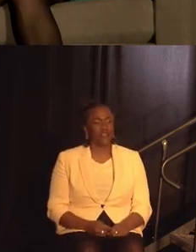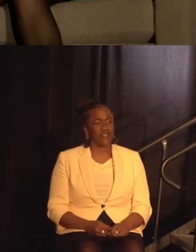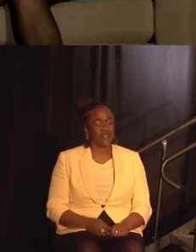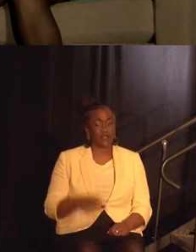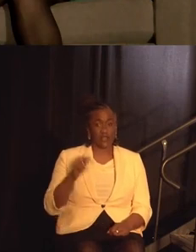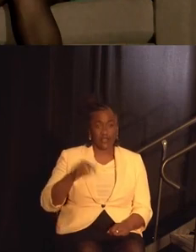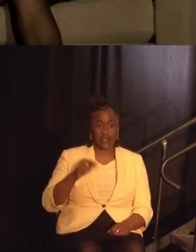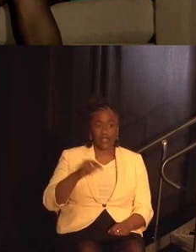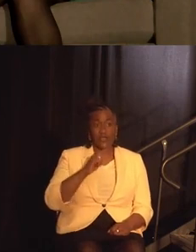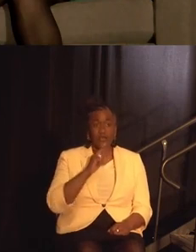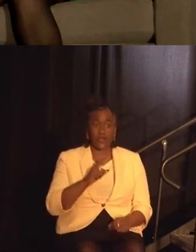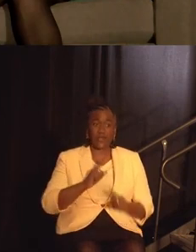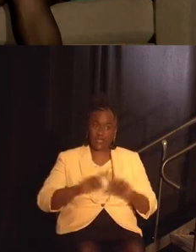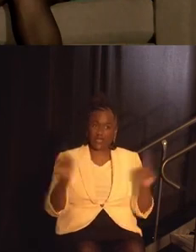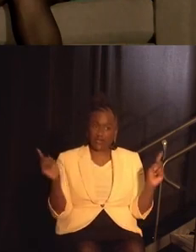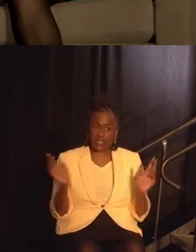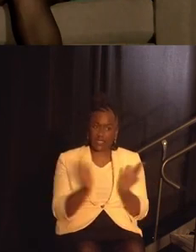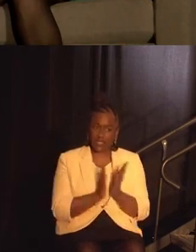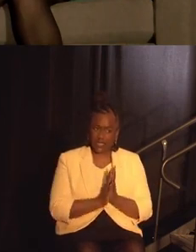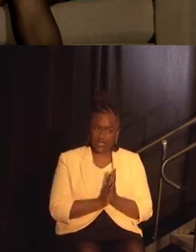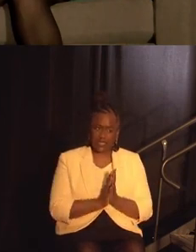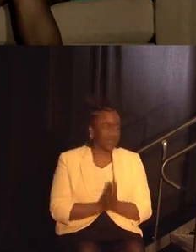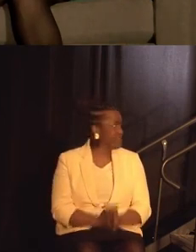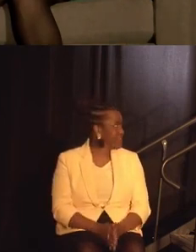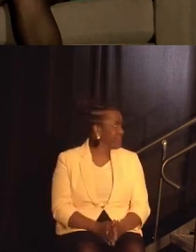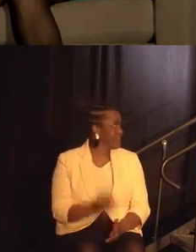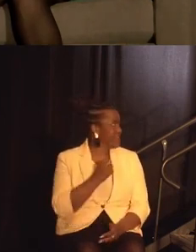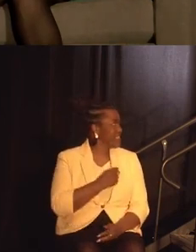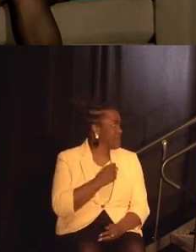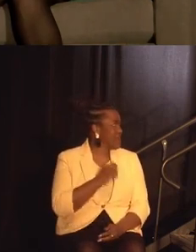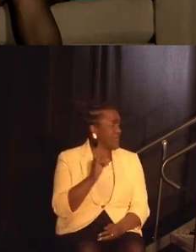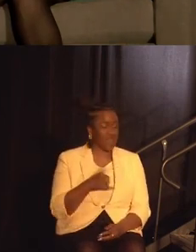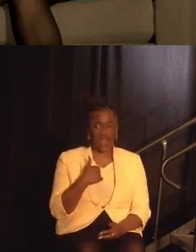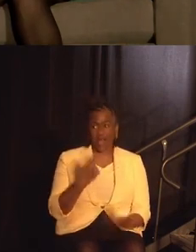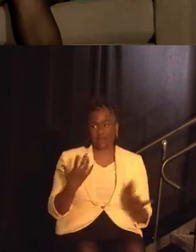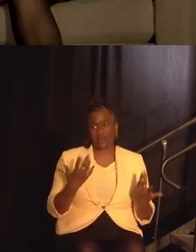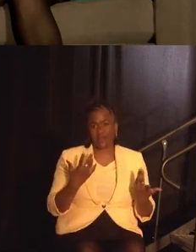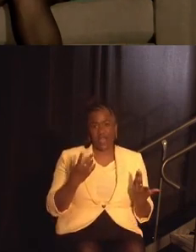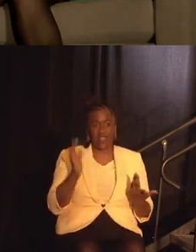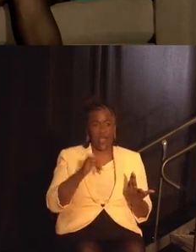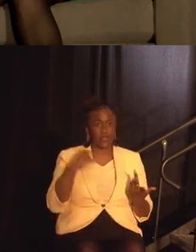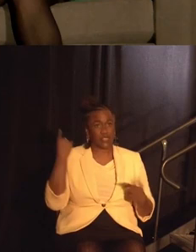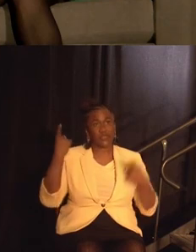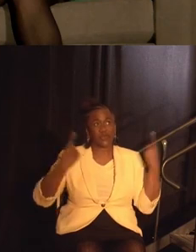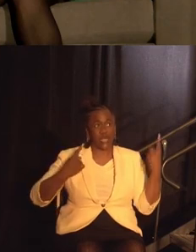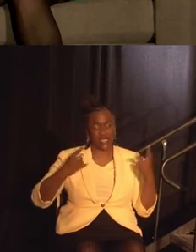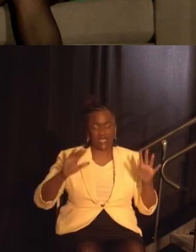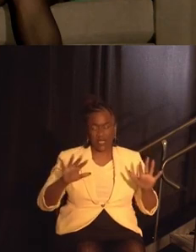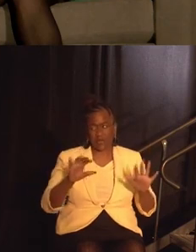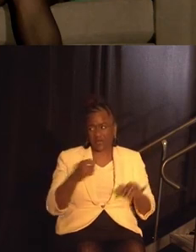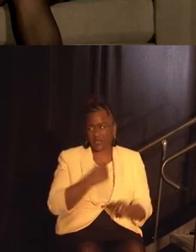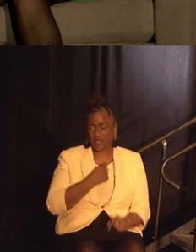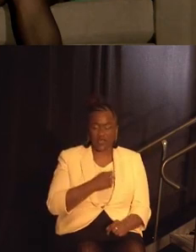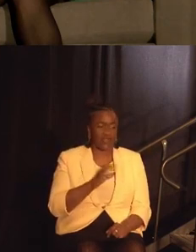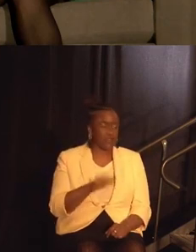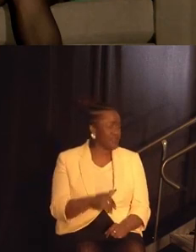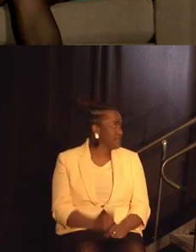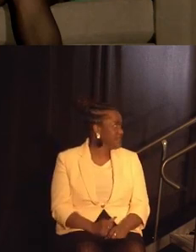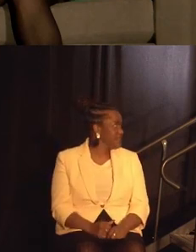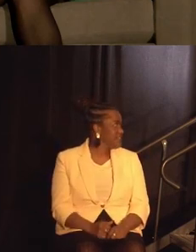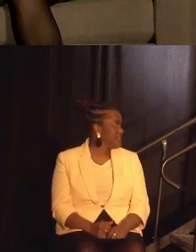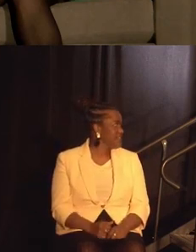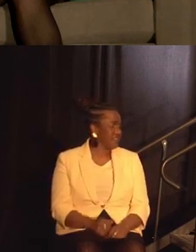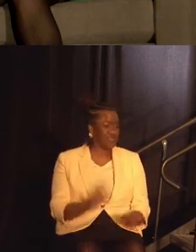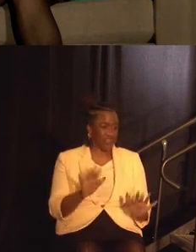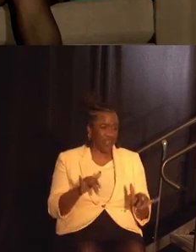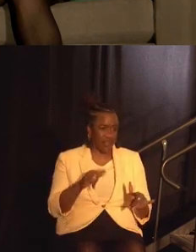This is gonna be different. I'm sorry I read that utterly absurd. I have the word steroidal disgusting